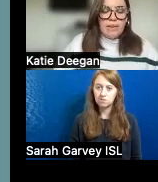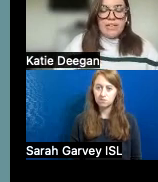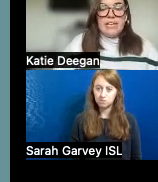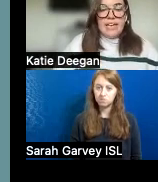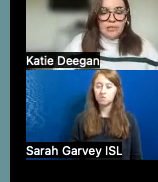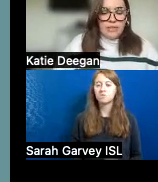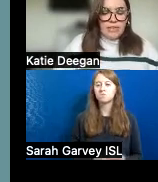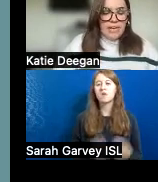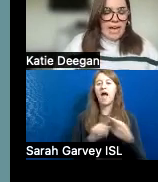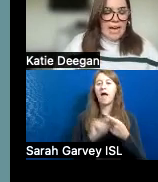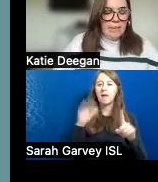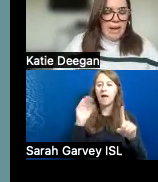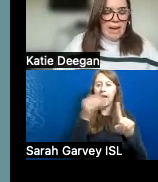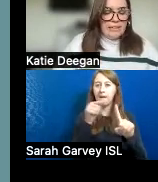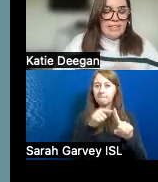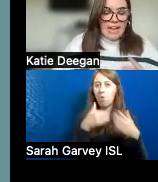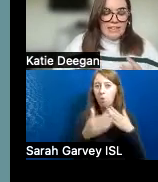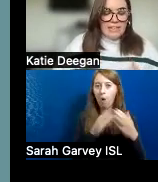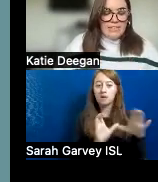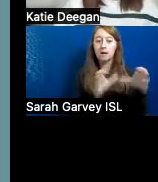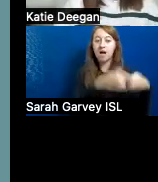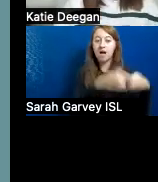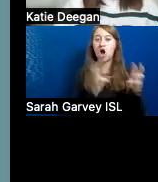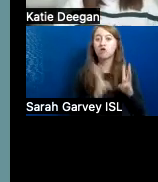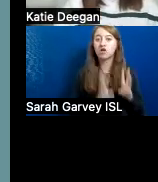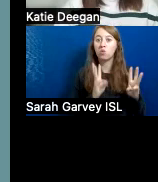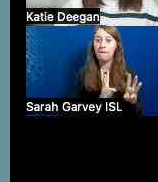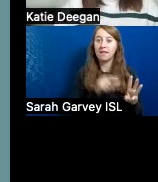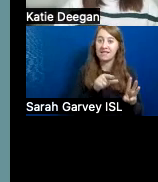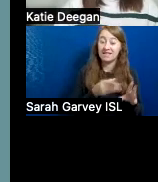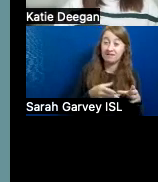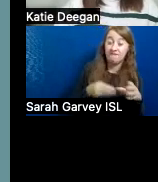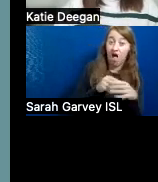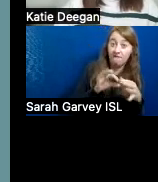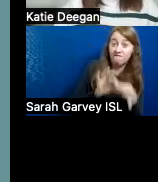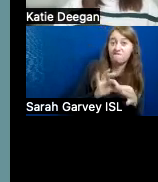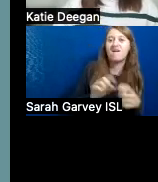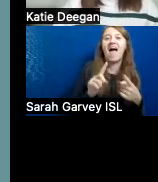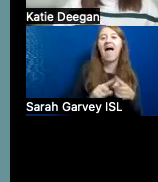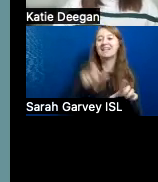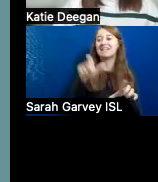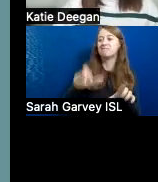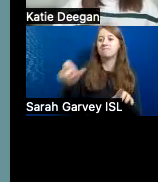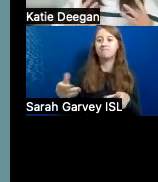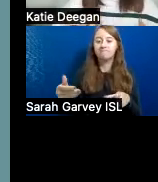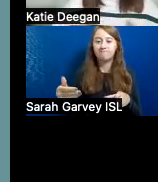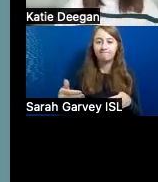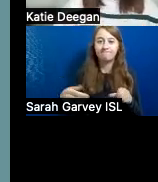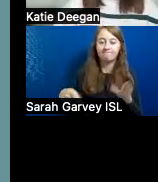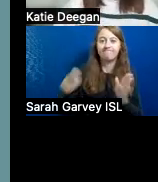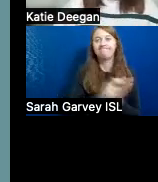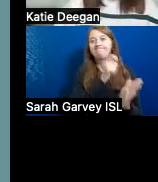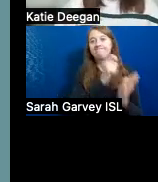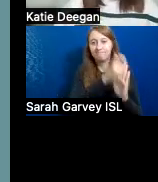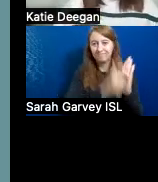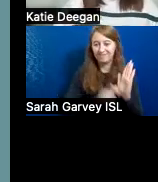women's political engagement and their candidacy. So we brought together the best professional trainers